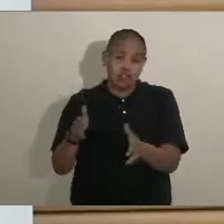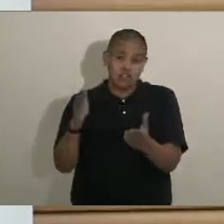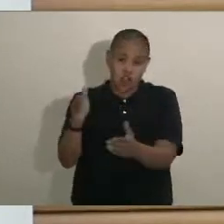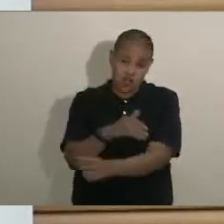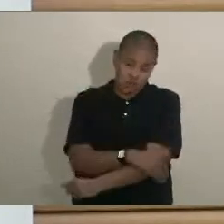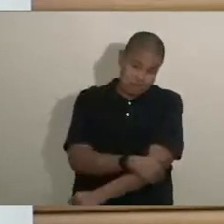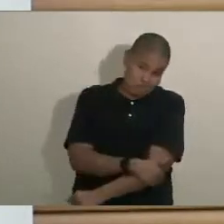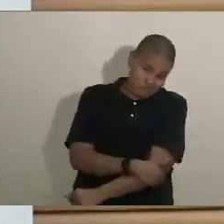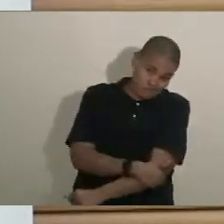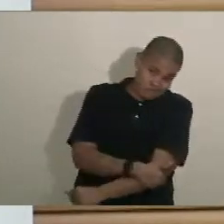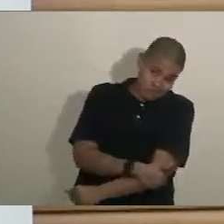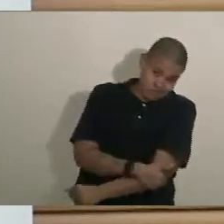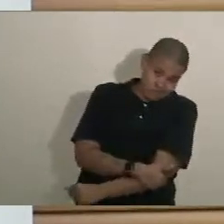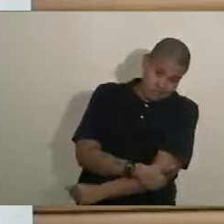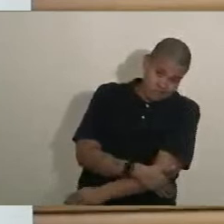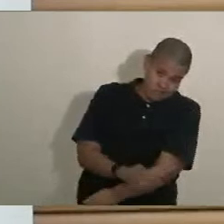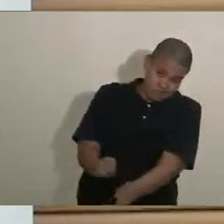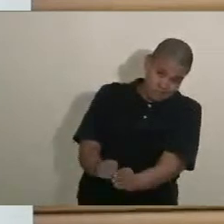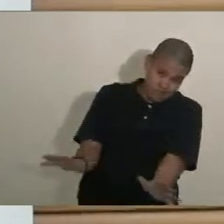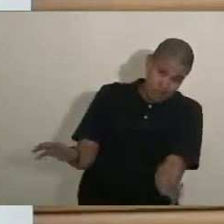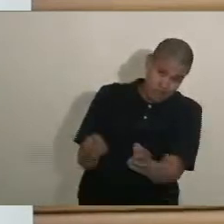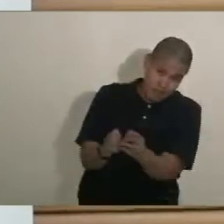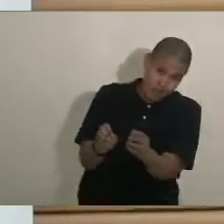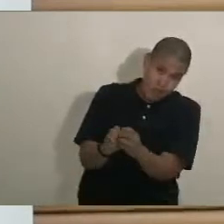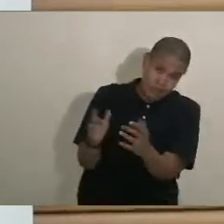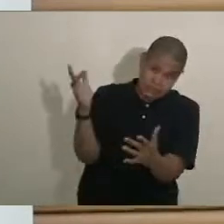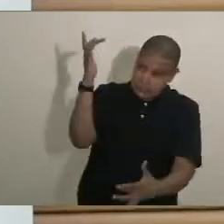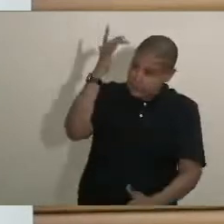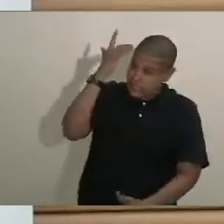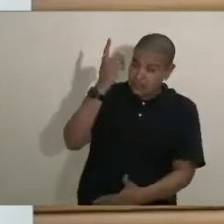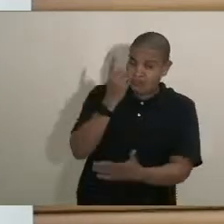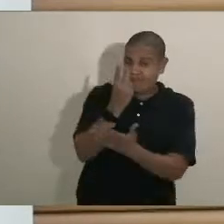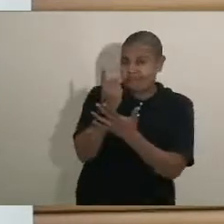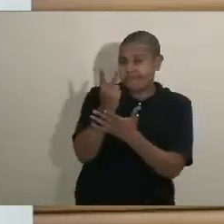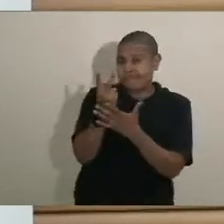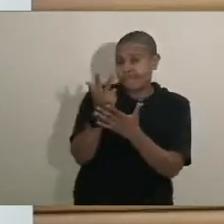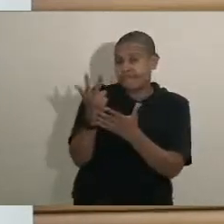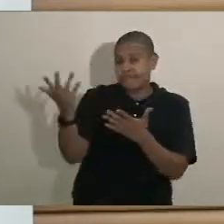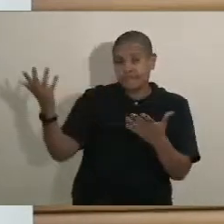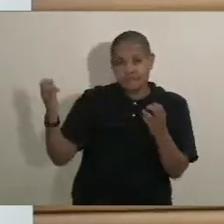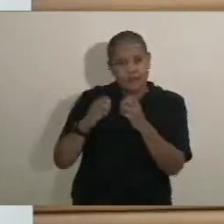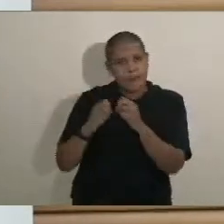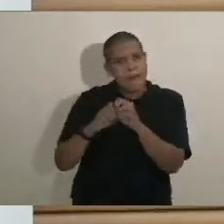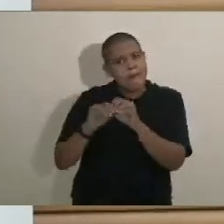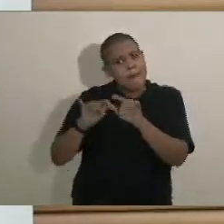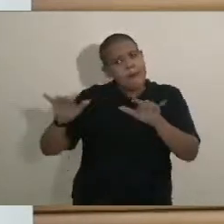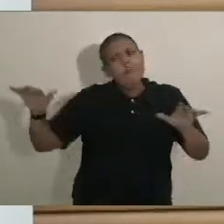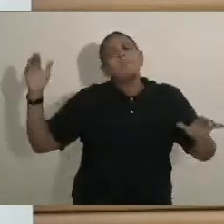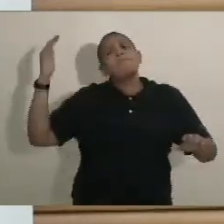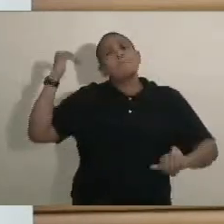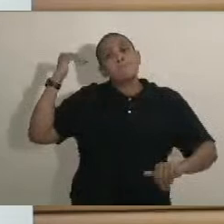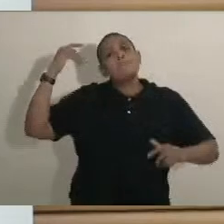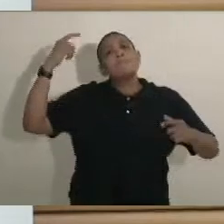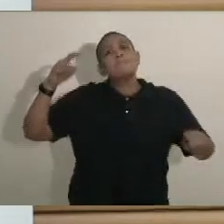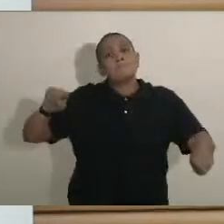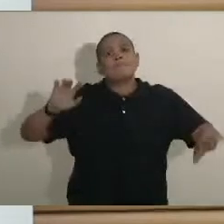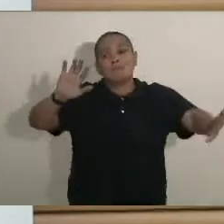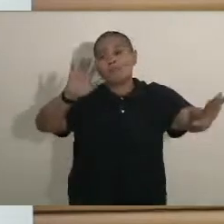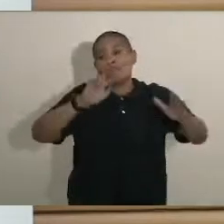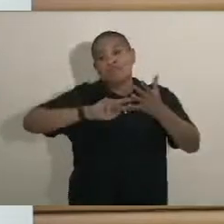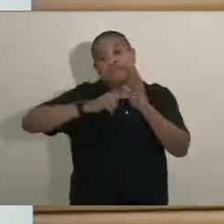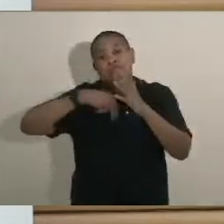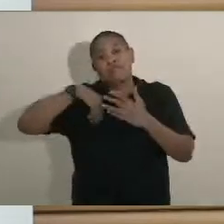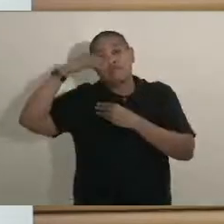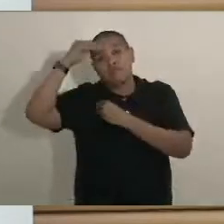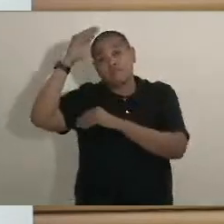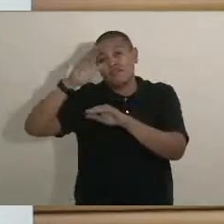will expect more persons to be infected in the weeks to come, the days and weeks to come. And therefore, I say to